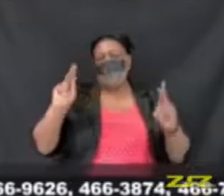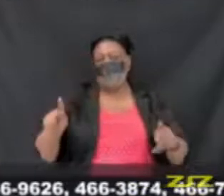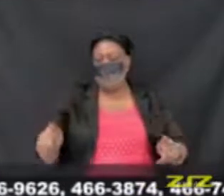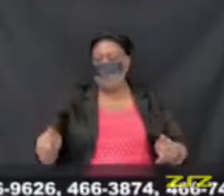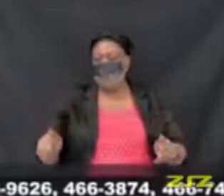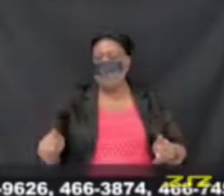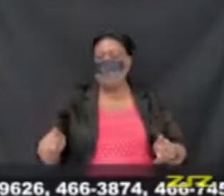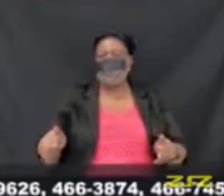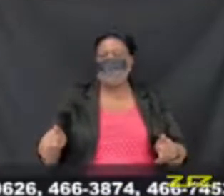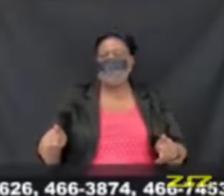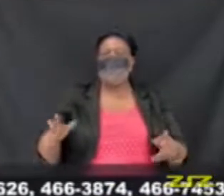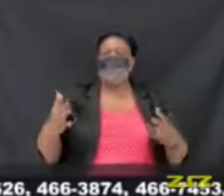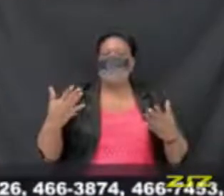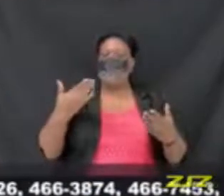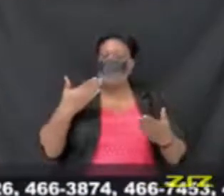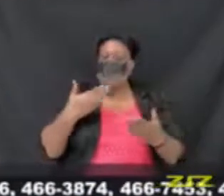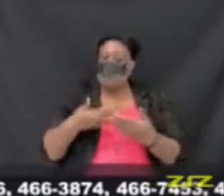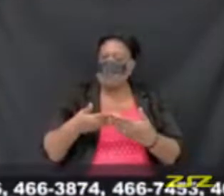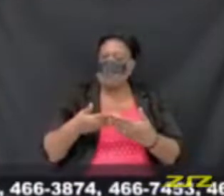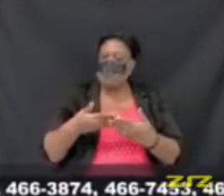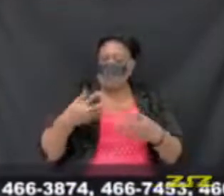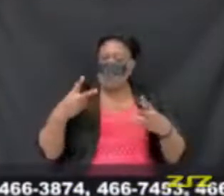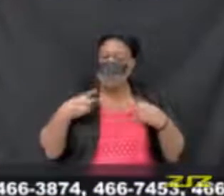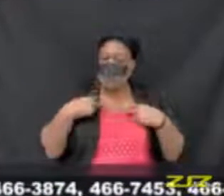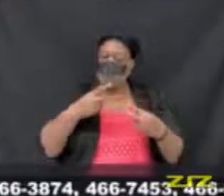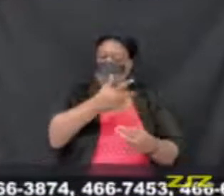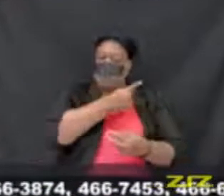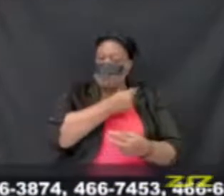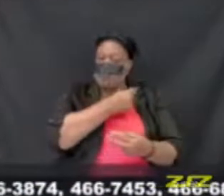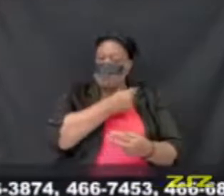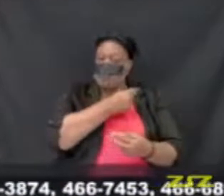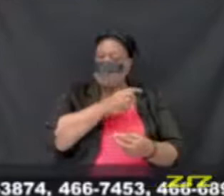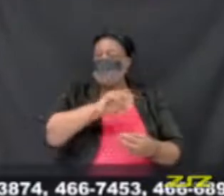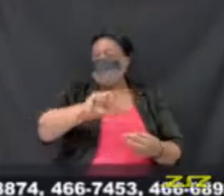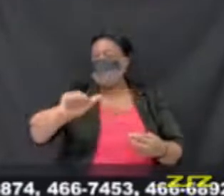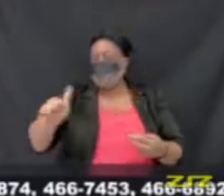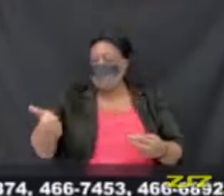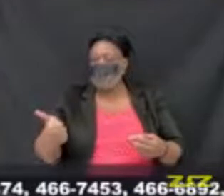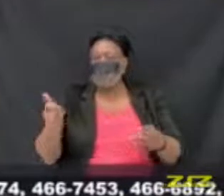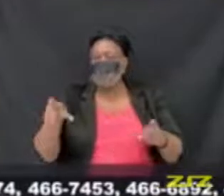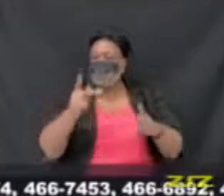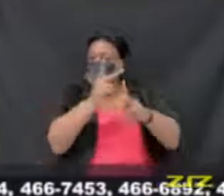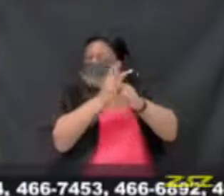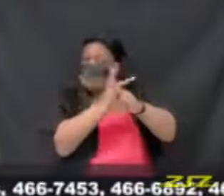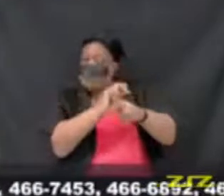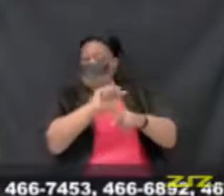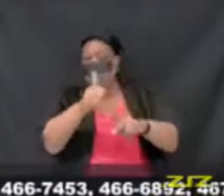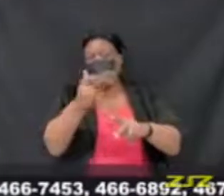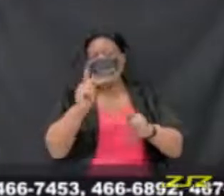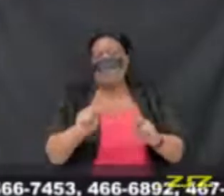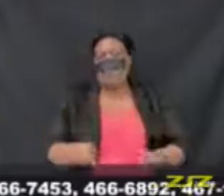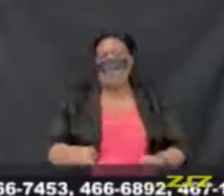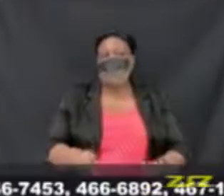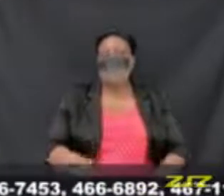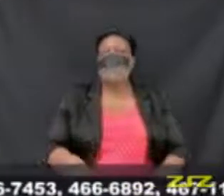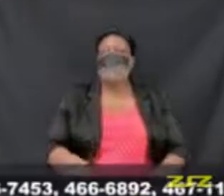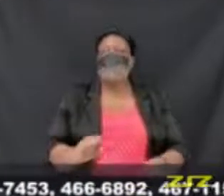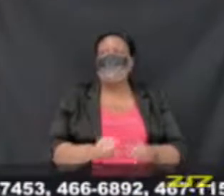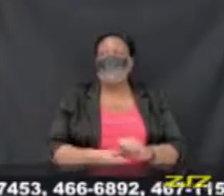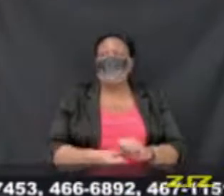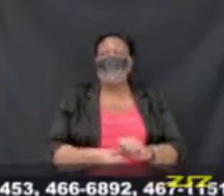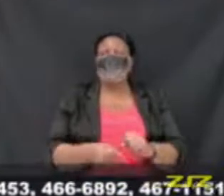breakthrough infections, we find that the threshold of population immunity keeps getting higher and higher. So early on in this